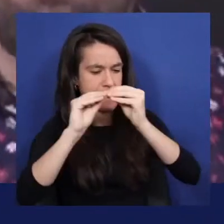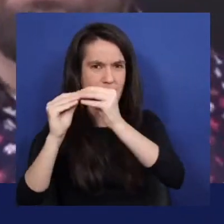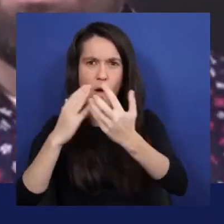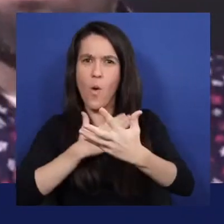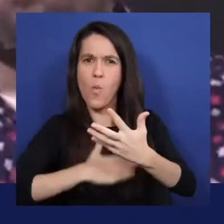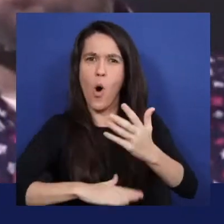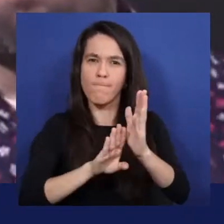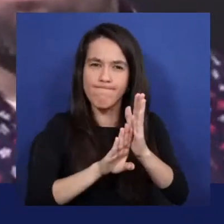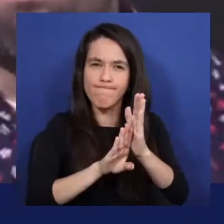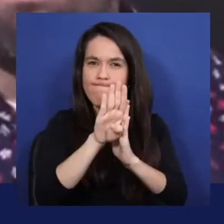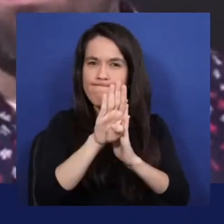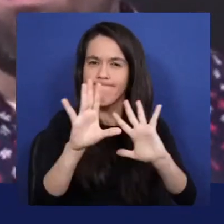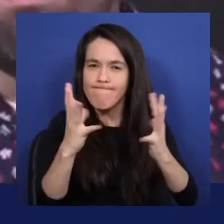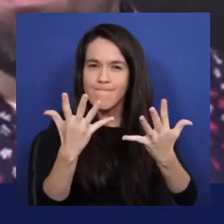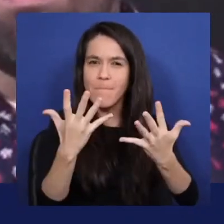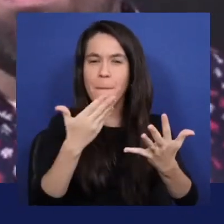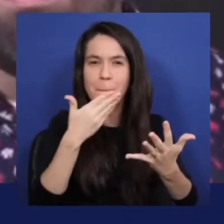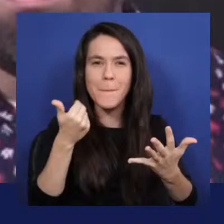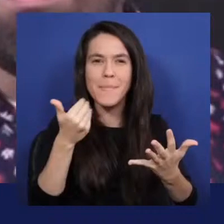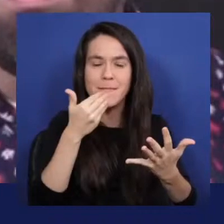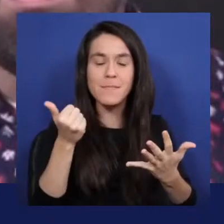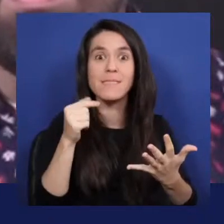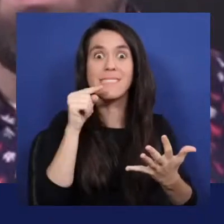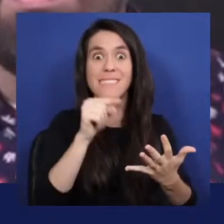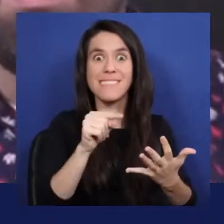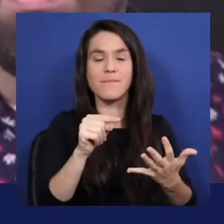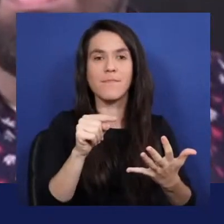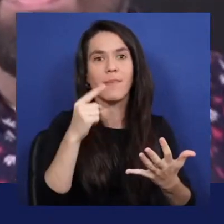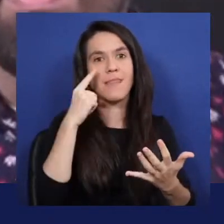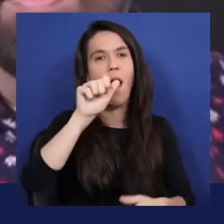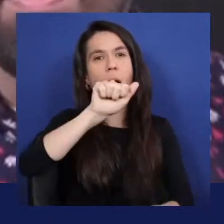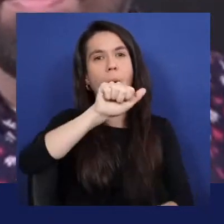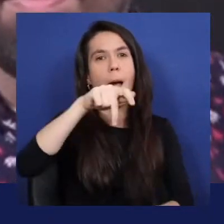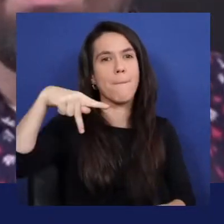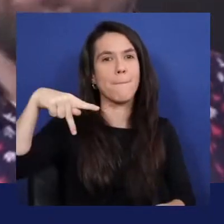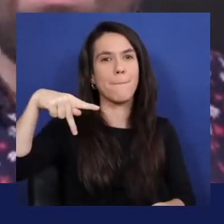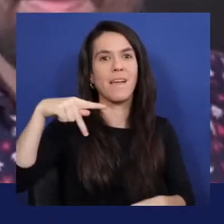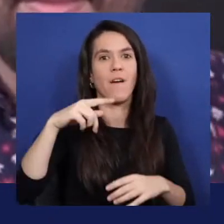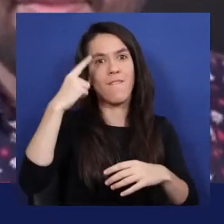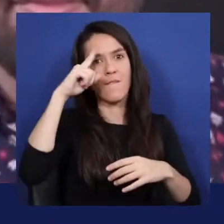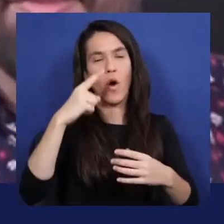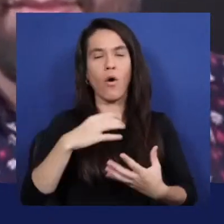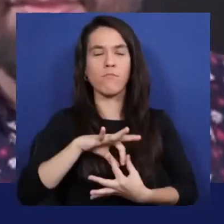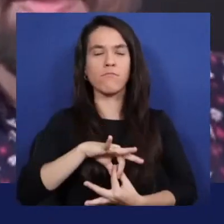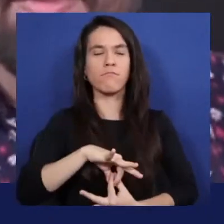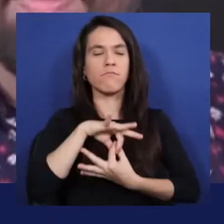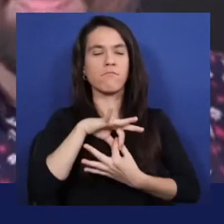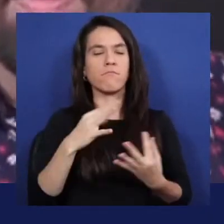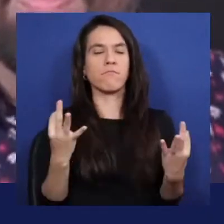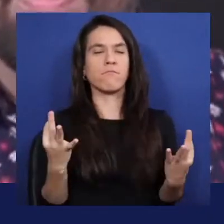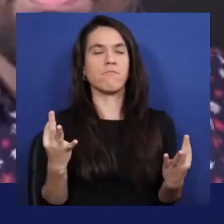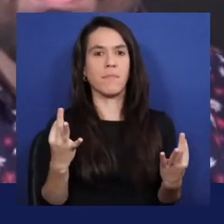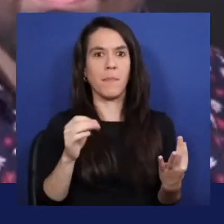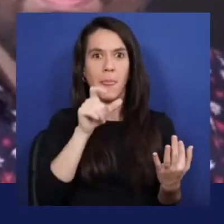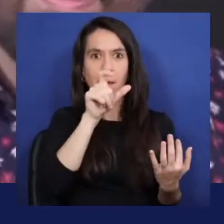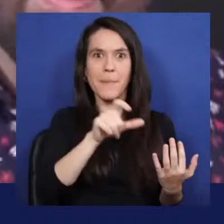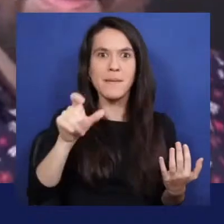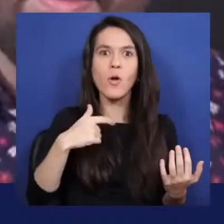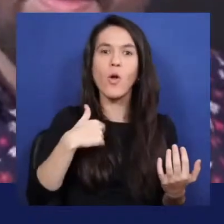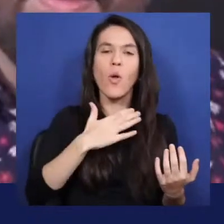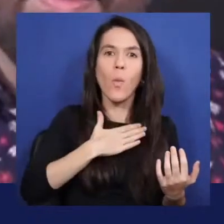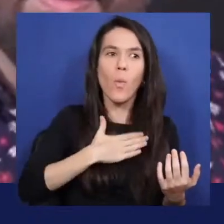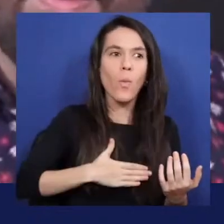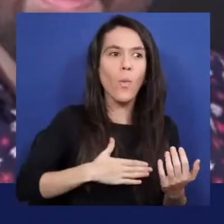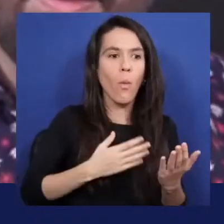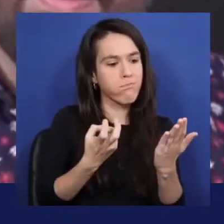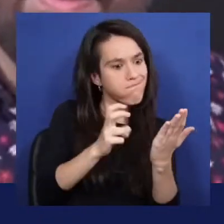where it basically was an app for meditation, where people needed to